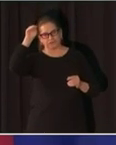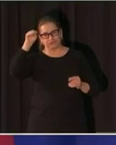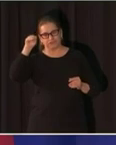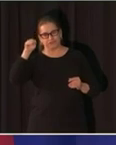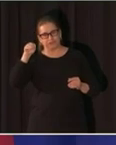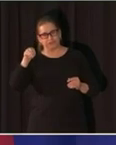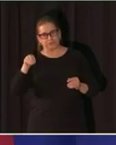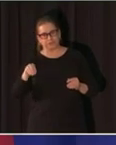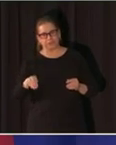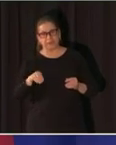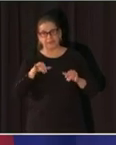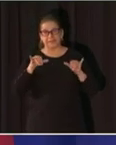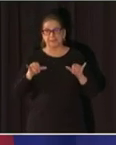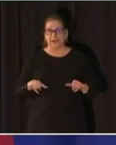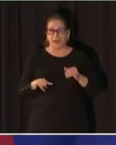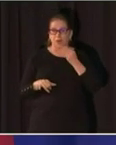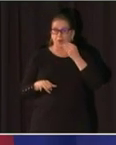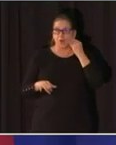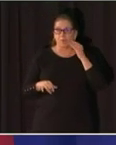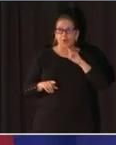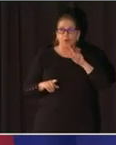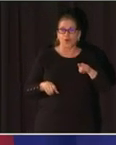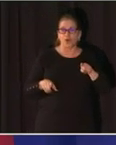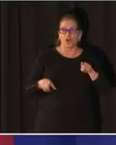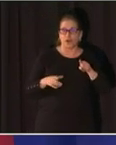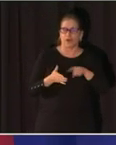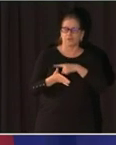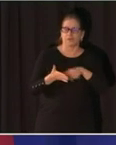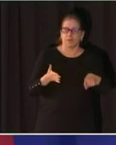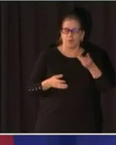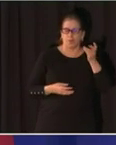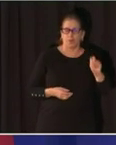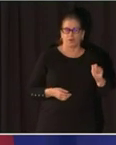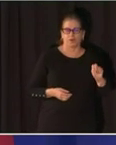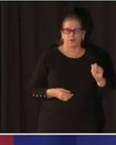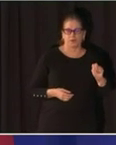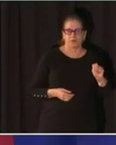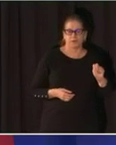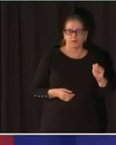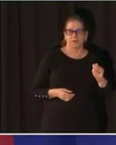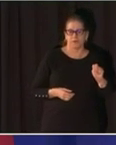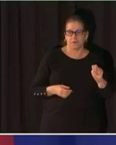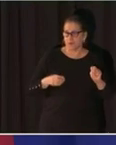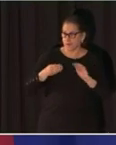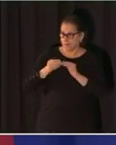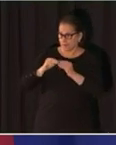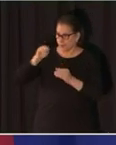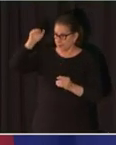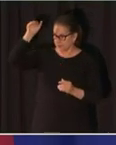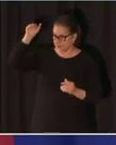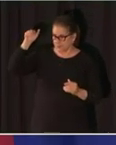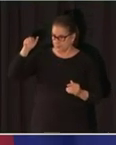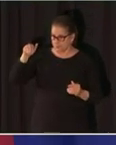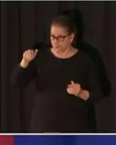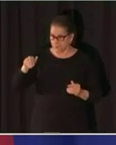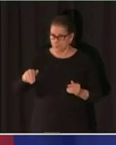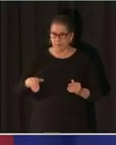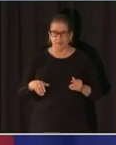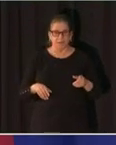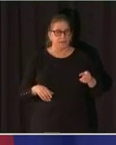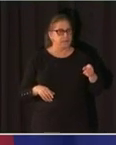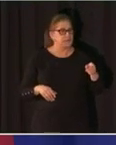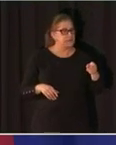distancing requirements? Since there is the incubation period, and for deaths in particular, it may take